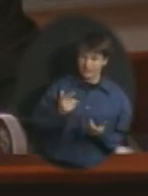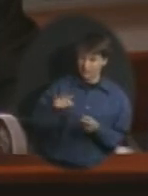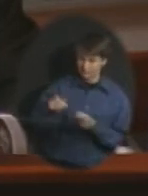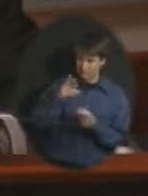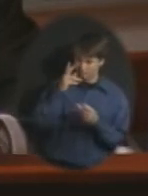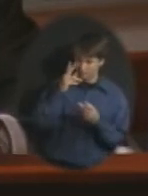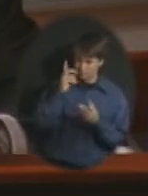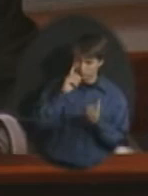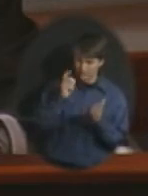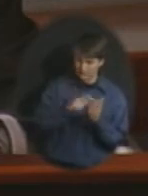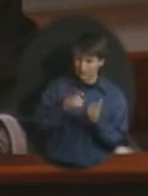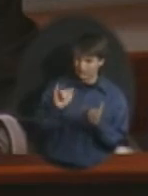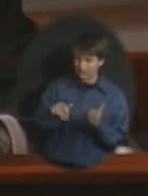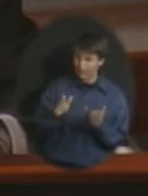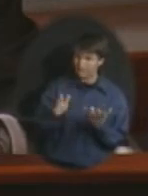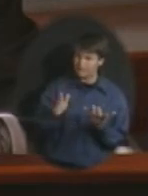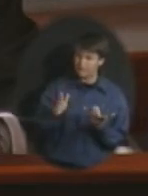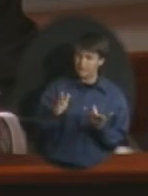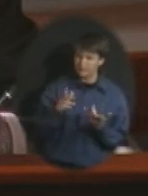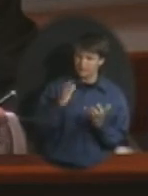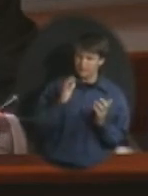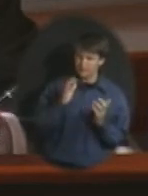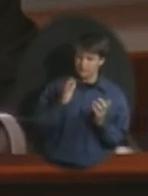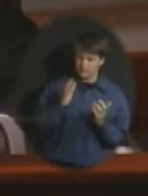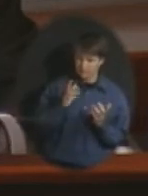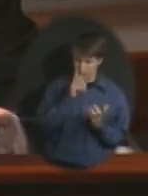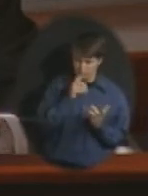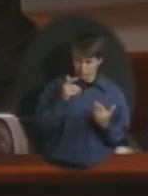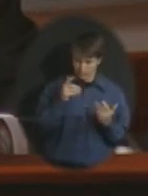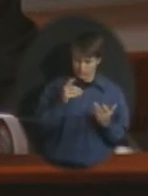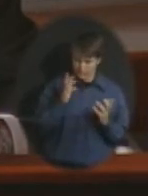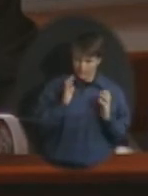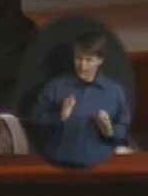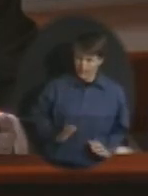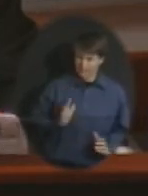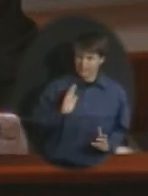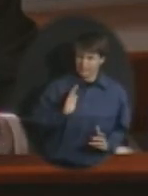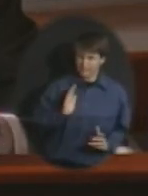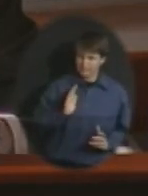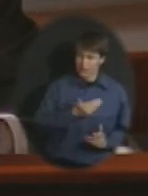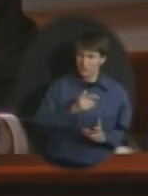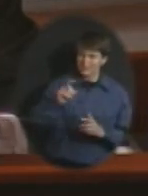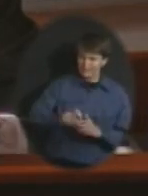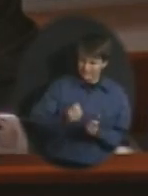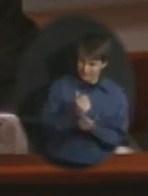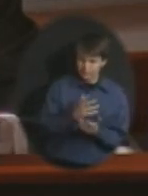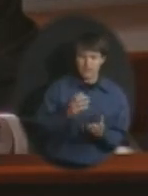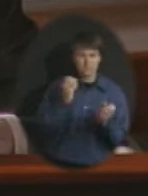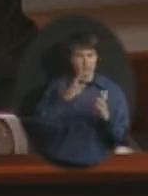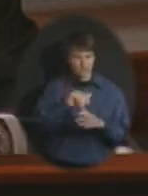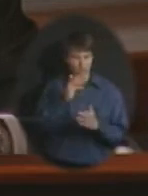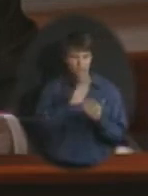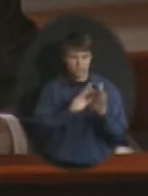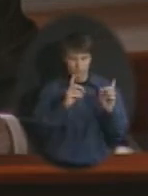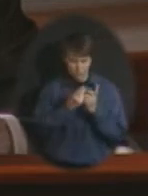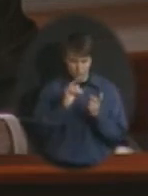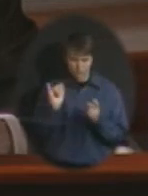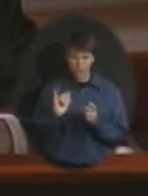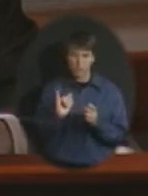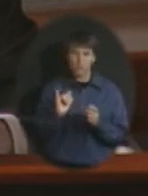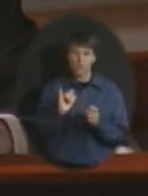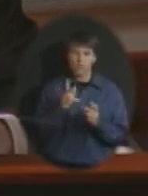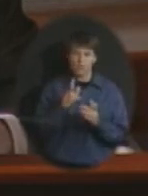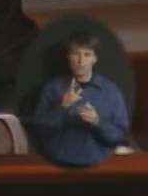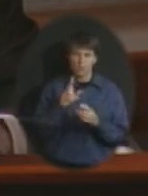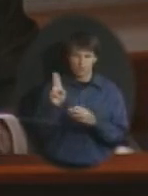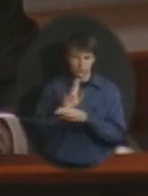recognize the clientele that we are as a district. A number of other school districts in the area are also going to